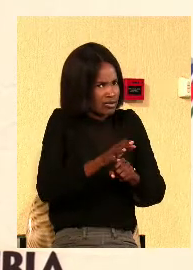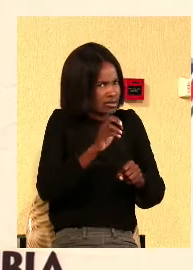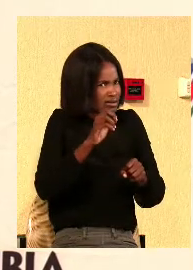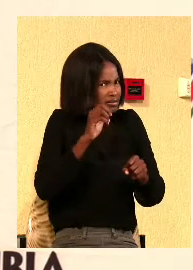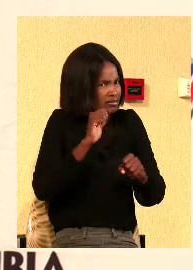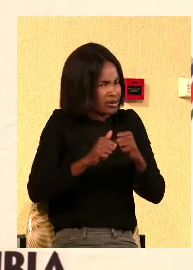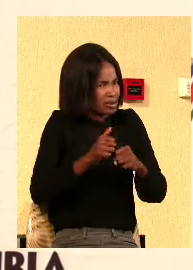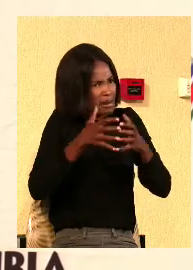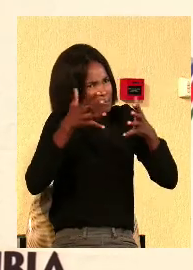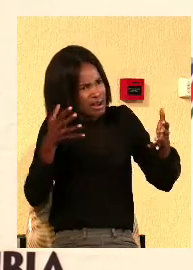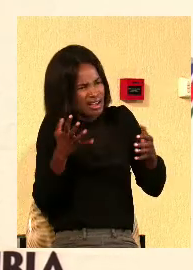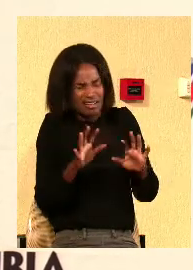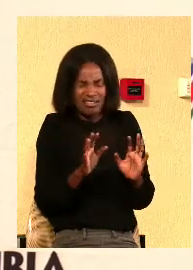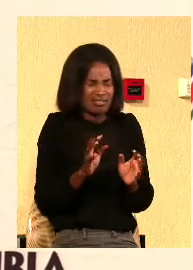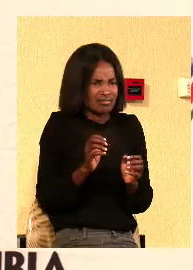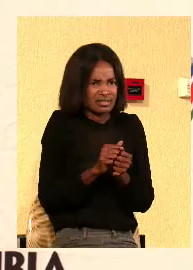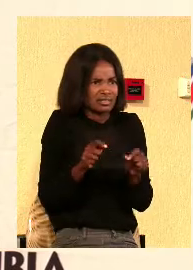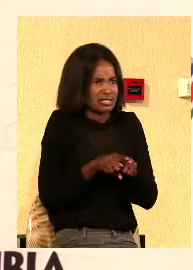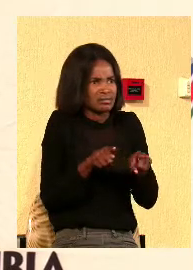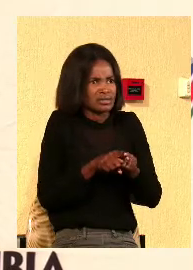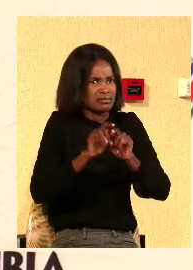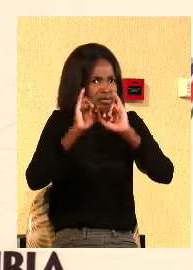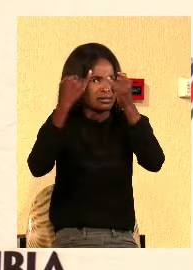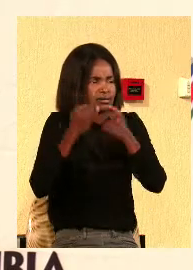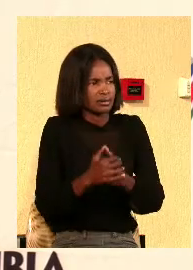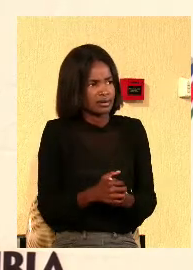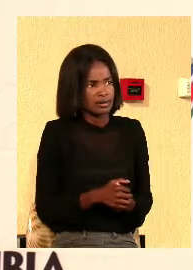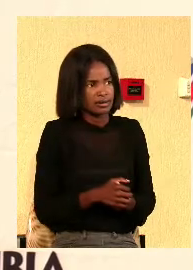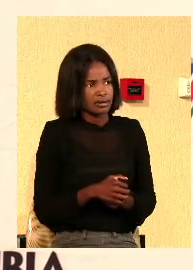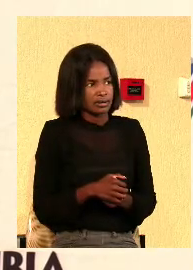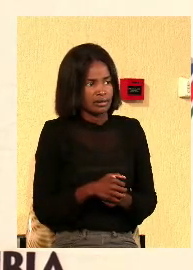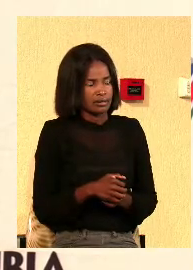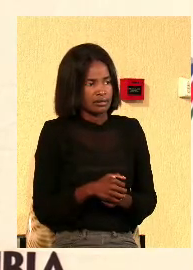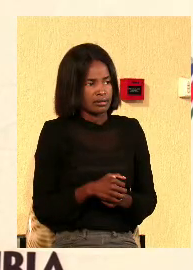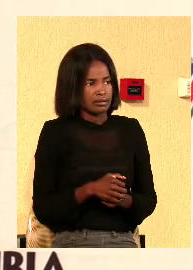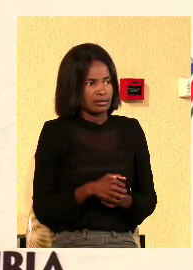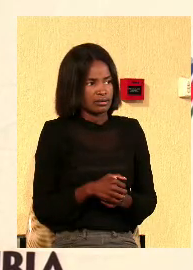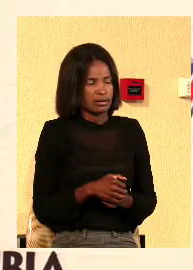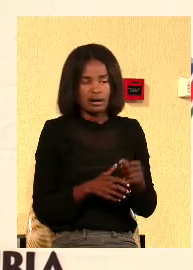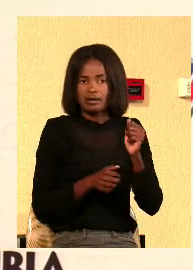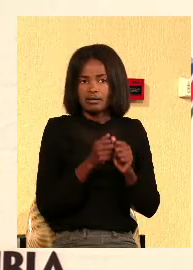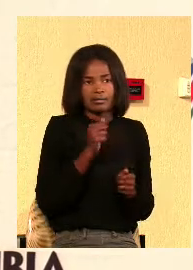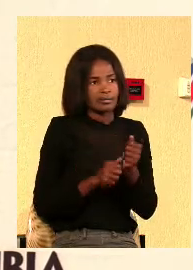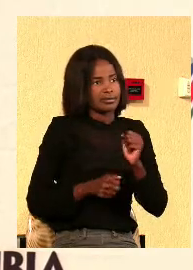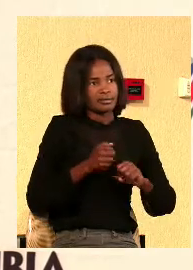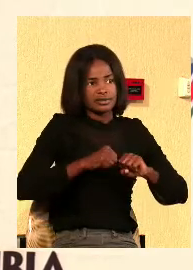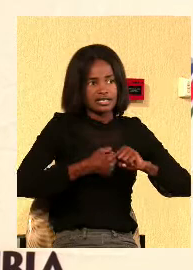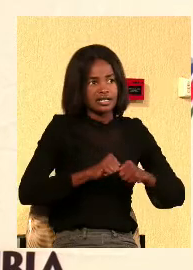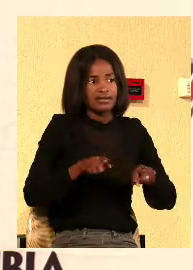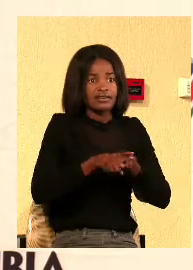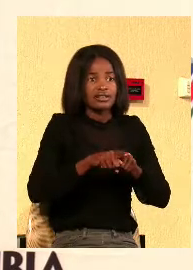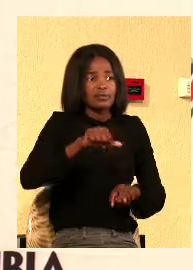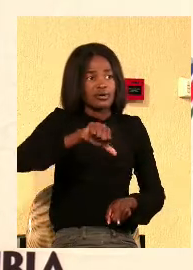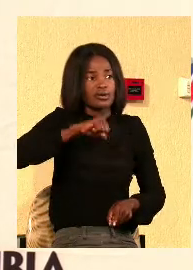Well, this is a challenge in itself, judging even from or looking at hepatitis E, for